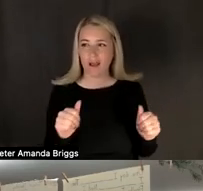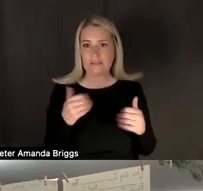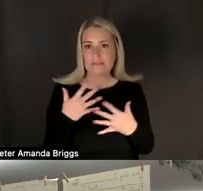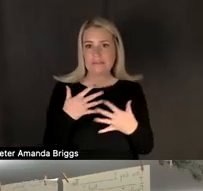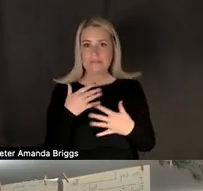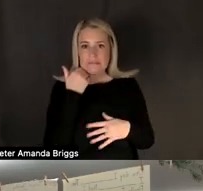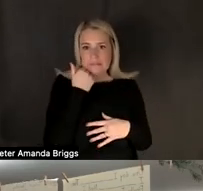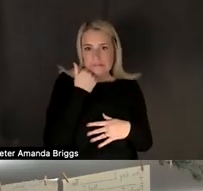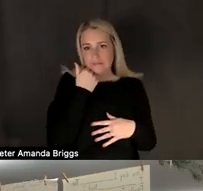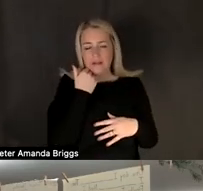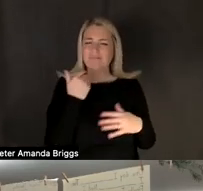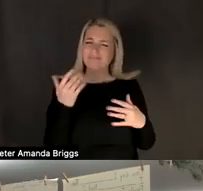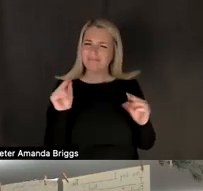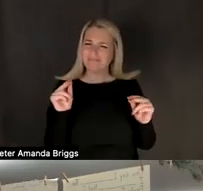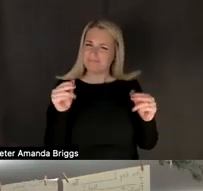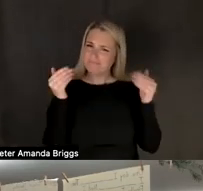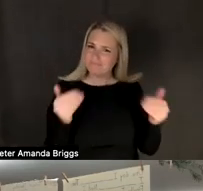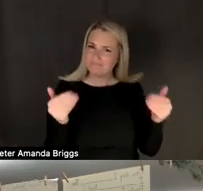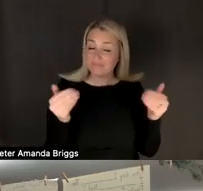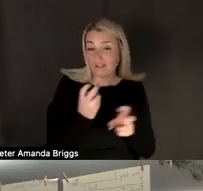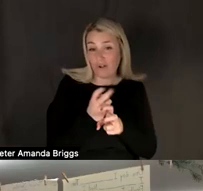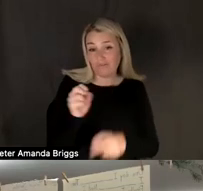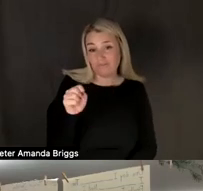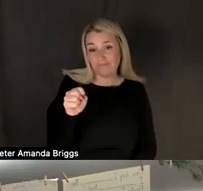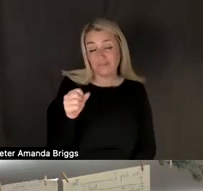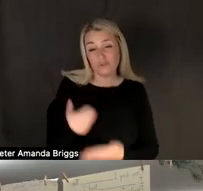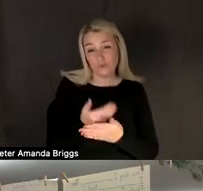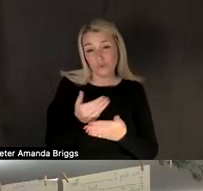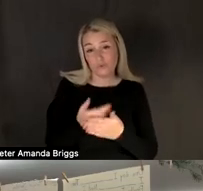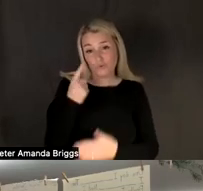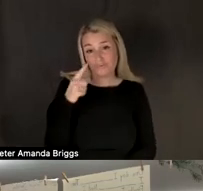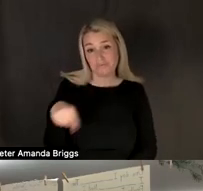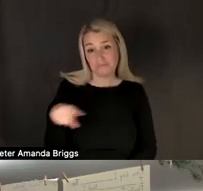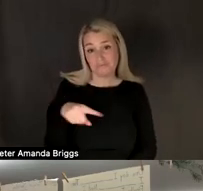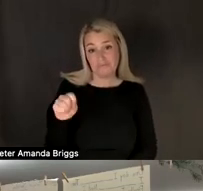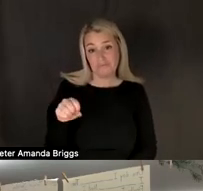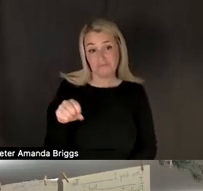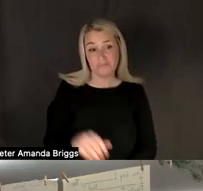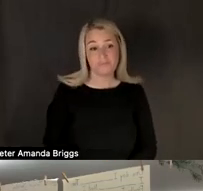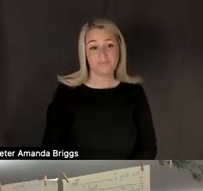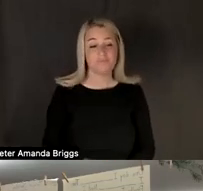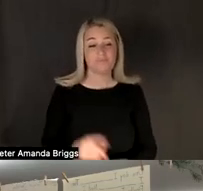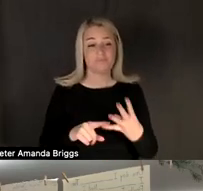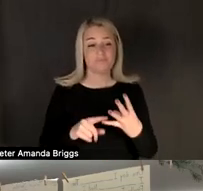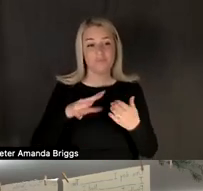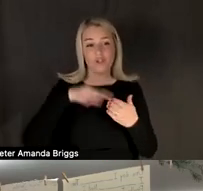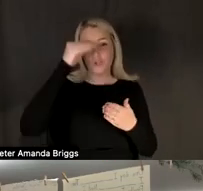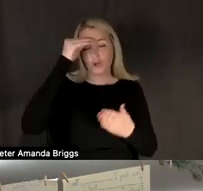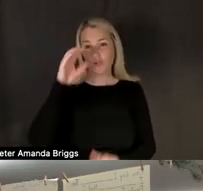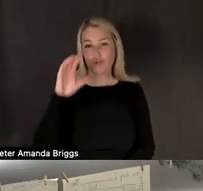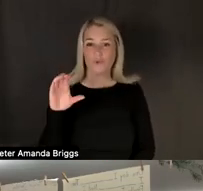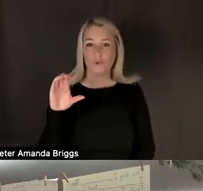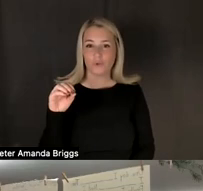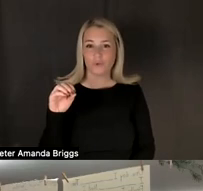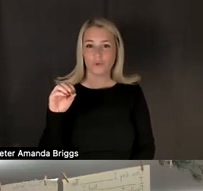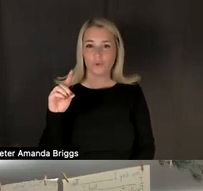because it is hard. It's not easy. It's new for some of them. The fourth one is learn the code. So